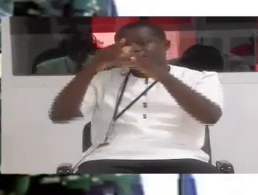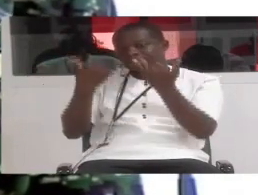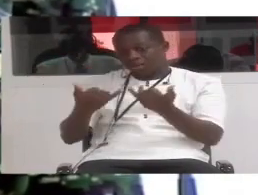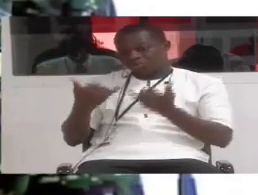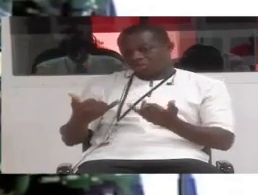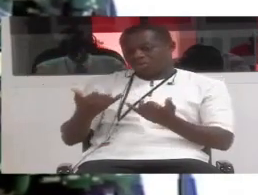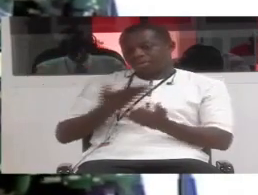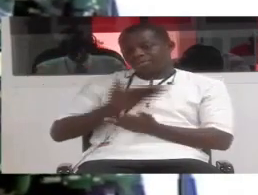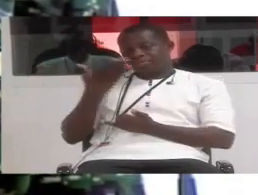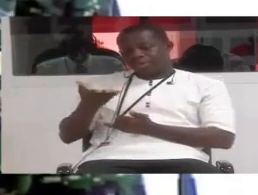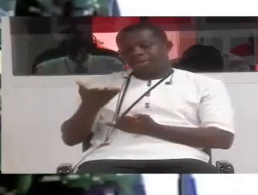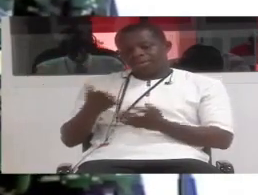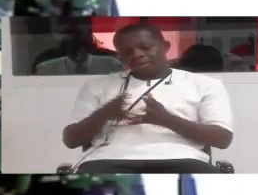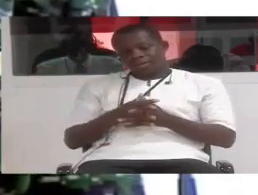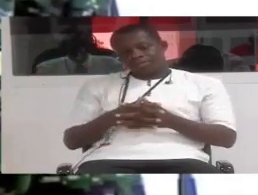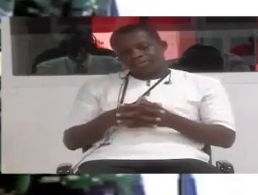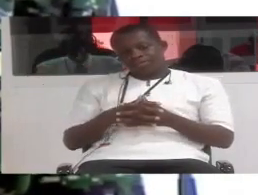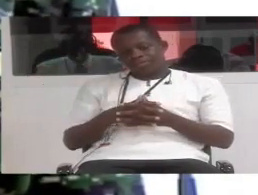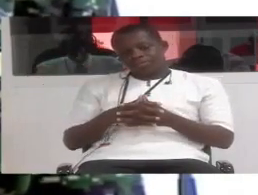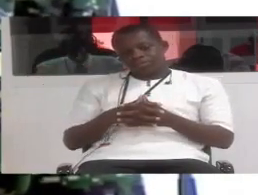present petroleum house is now located.